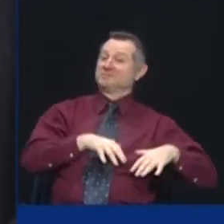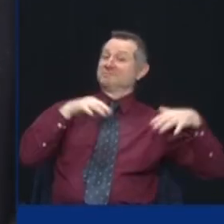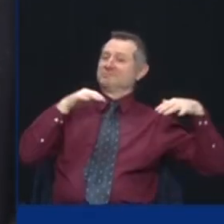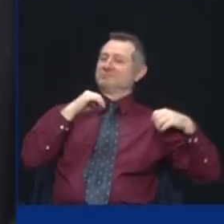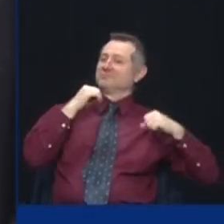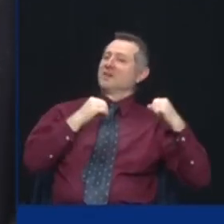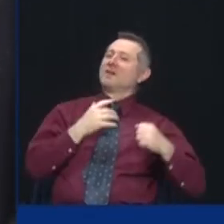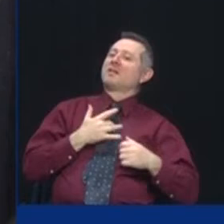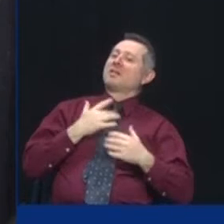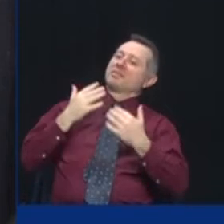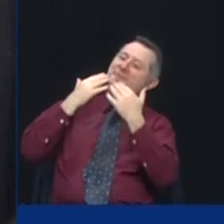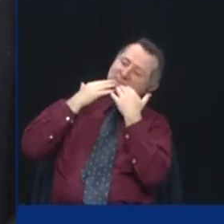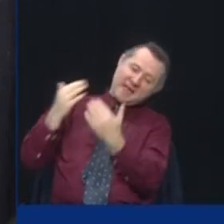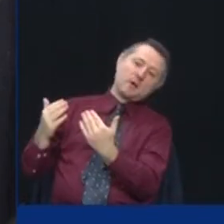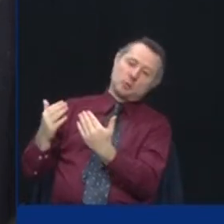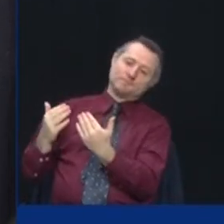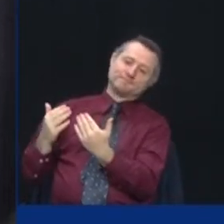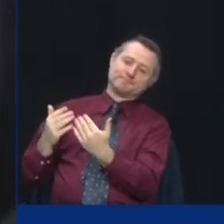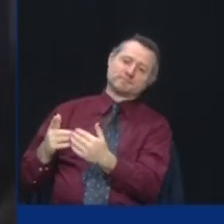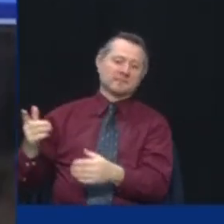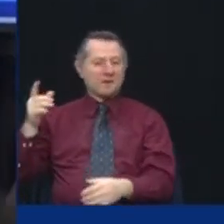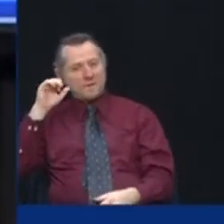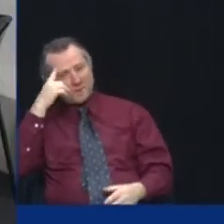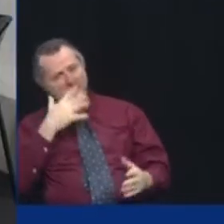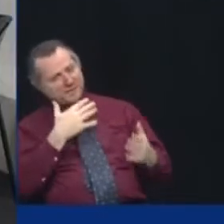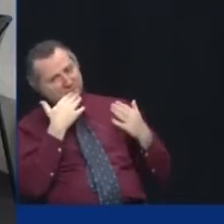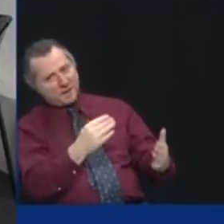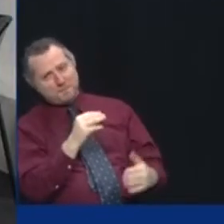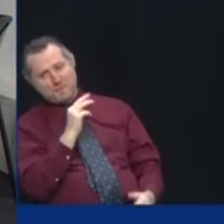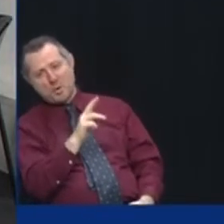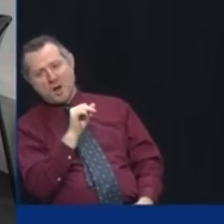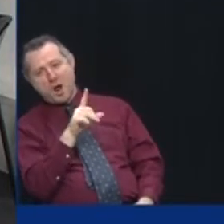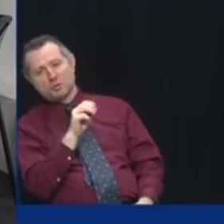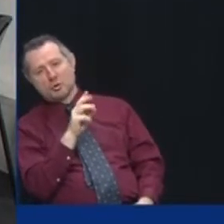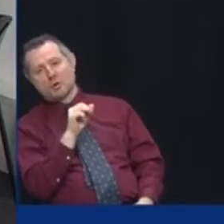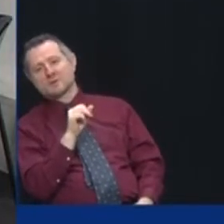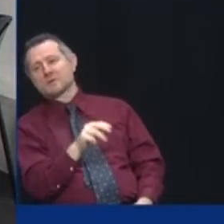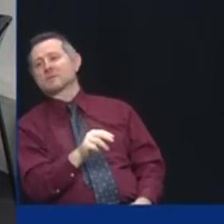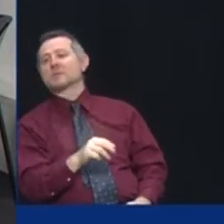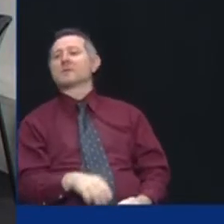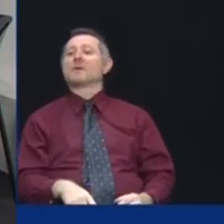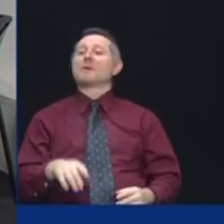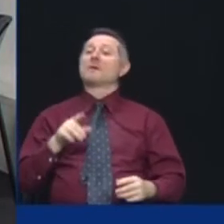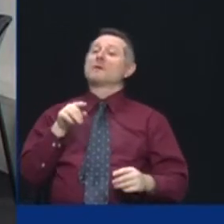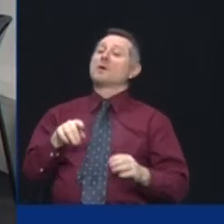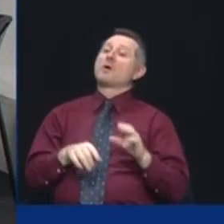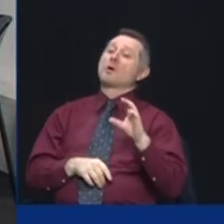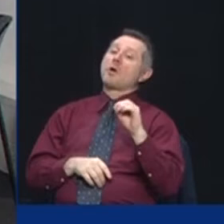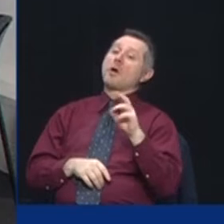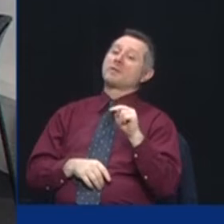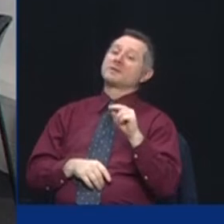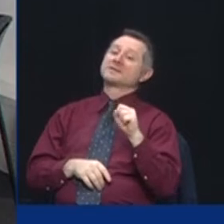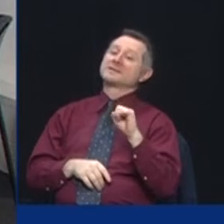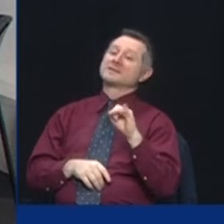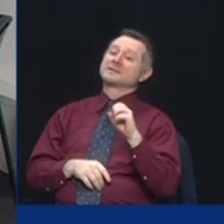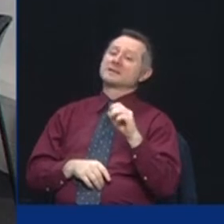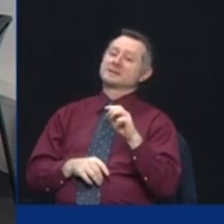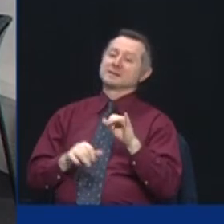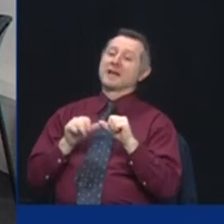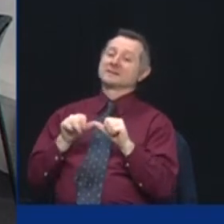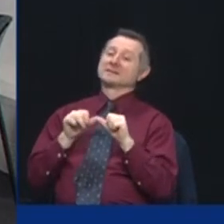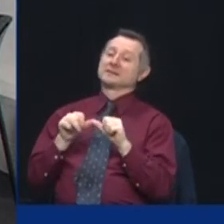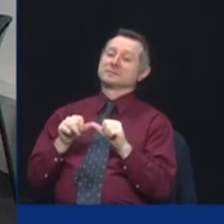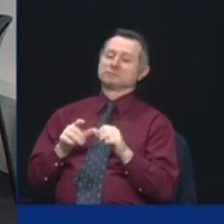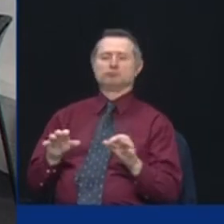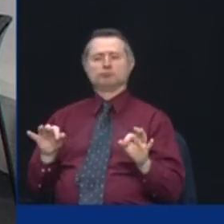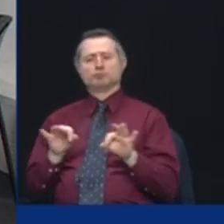thank you. Thank you, Mr. Alderson. Well, consistency matters in life, 60 years. And also thank you for what you did